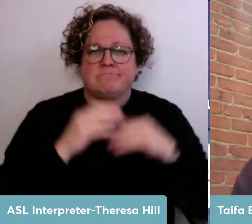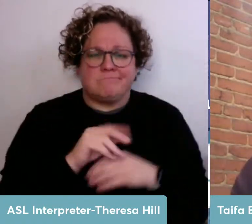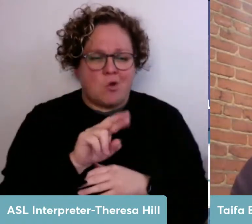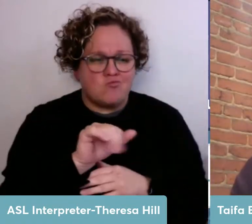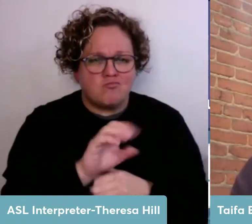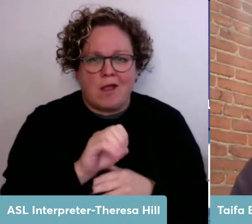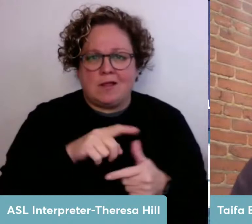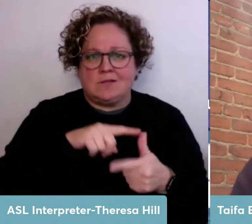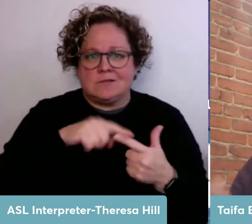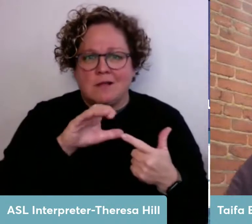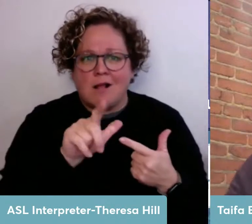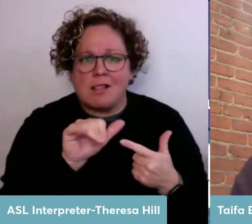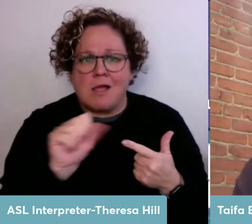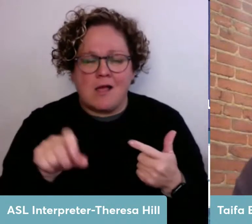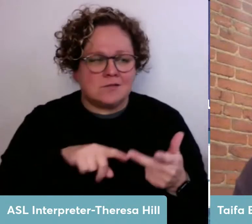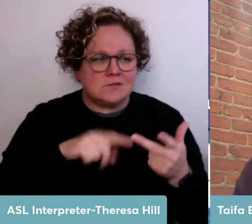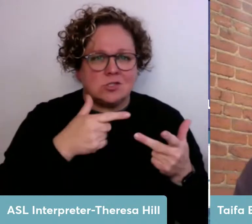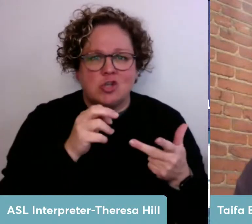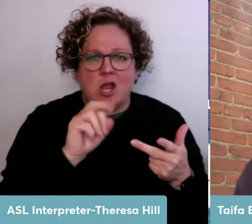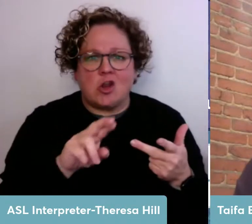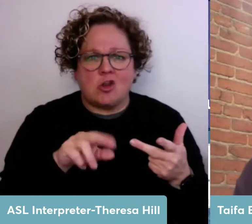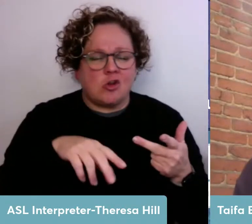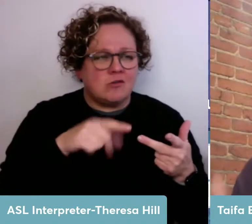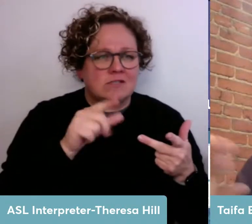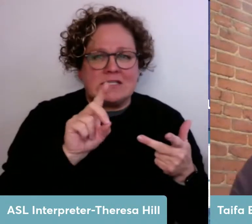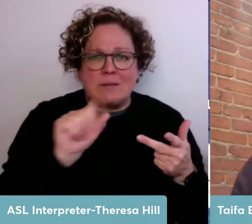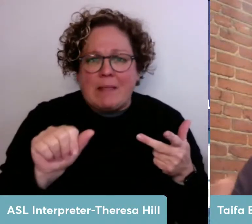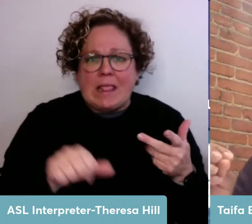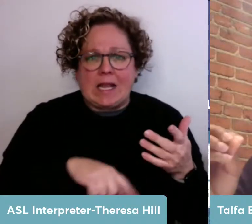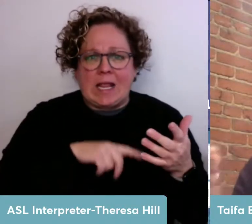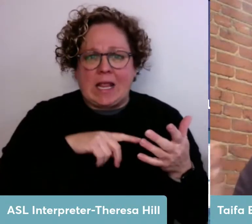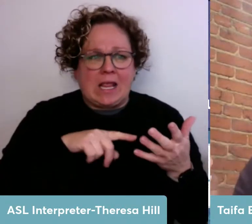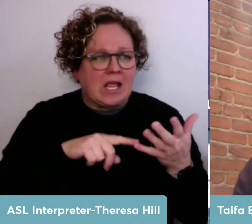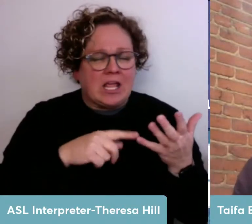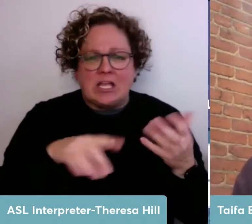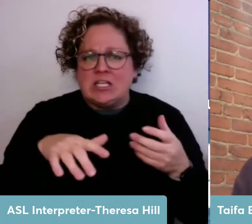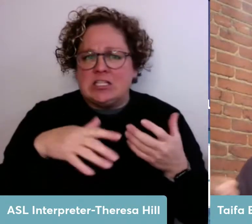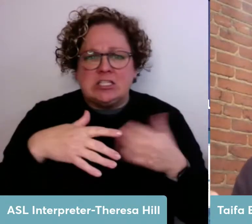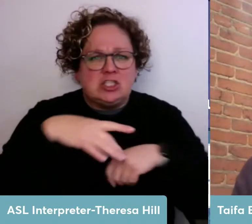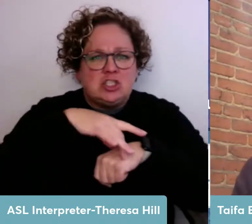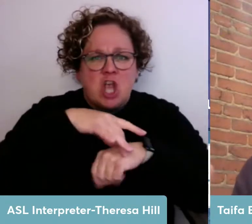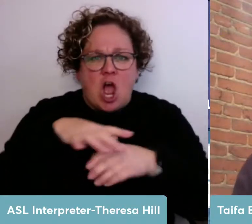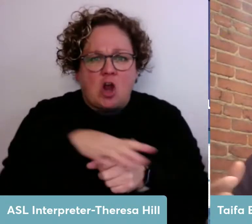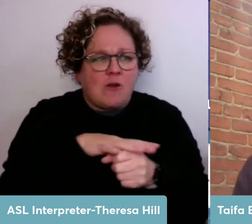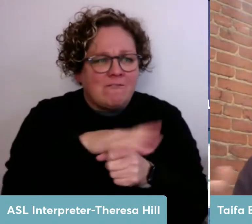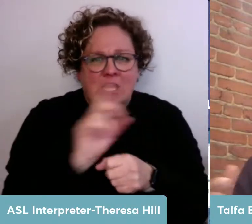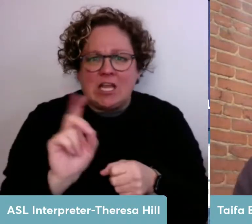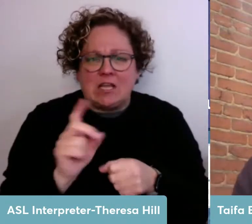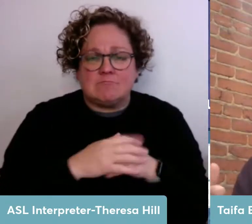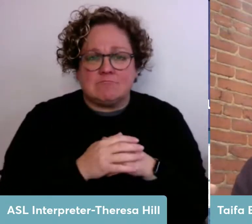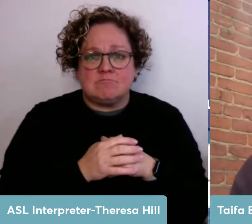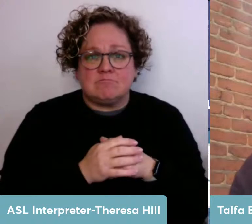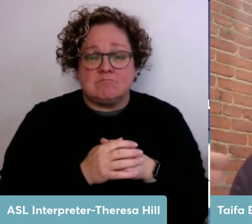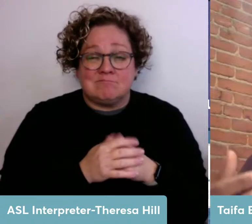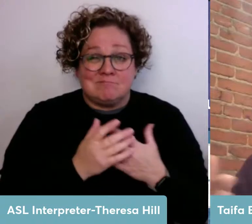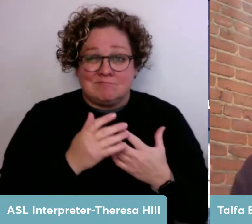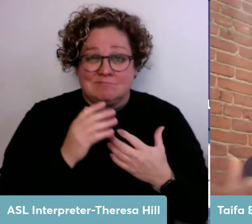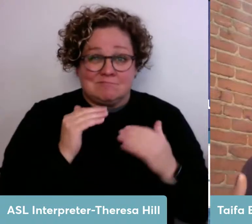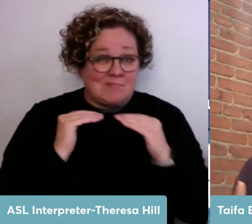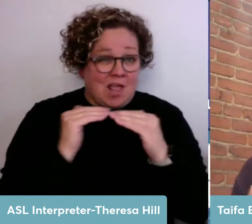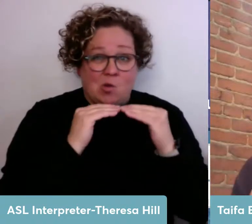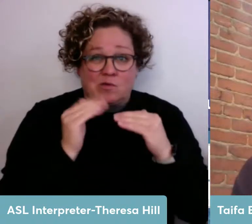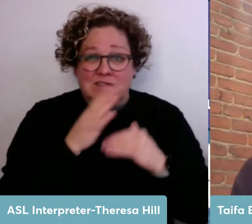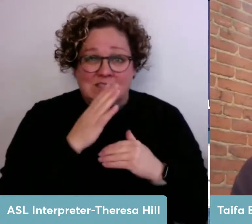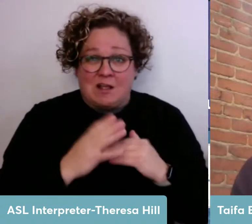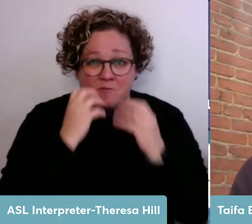and disability status and geography. Equity has never been a value embraced by those who write